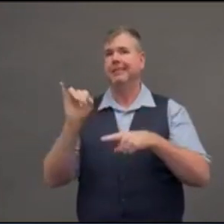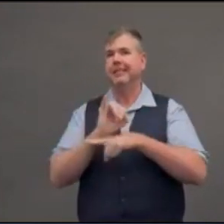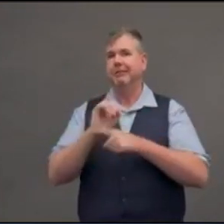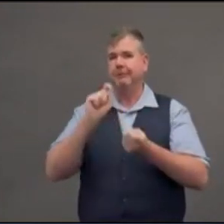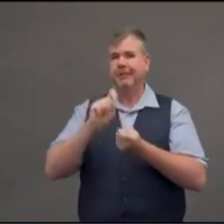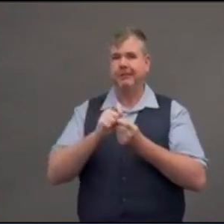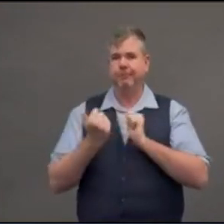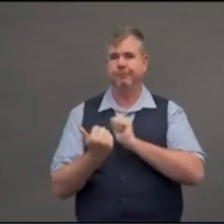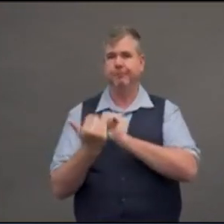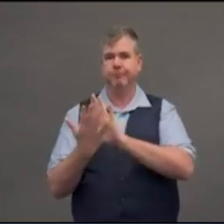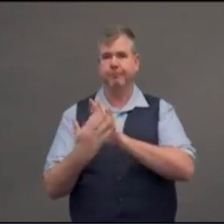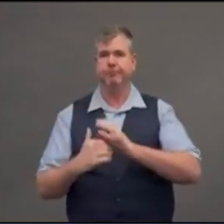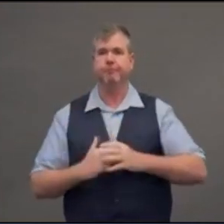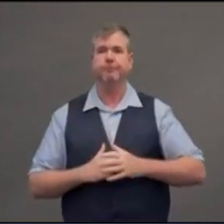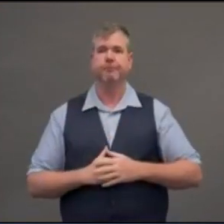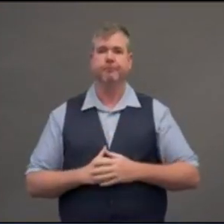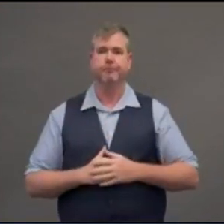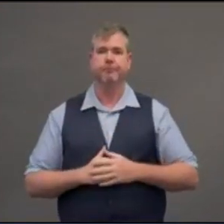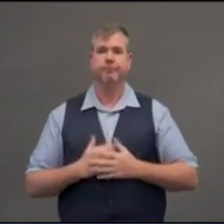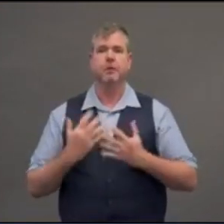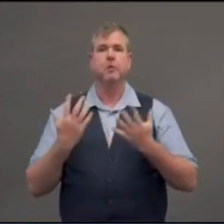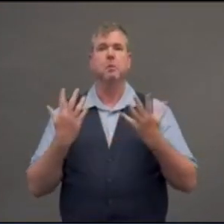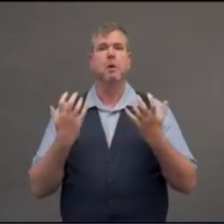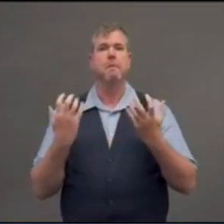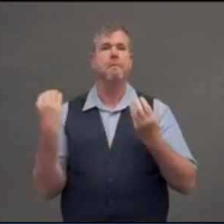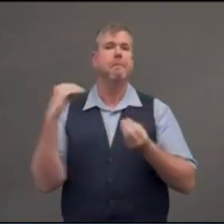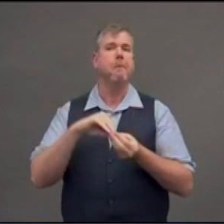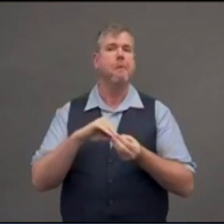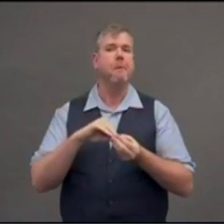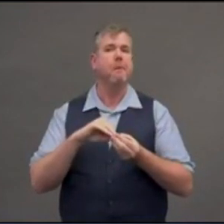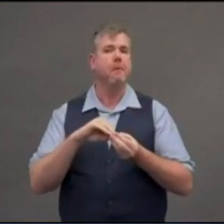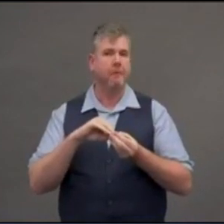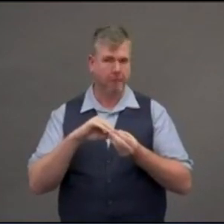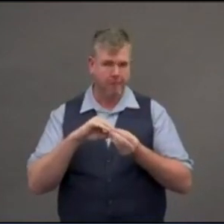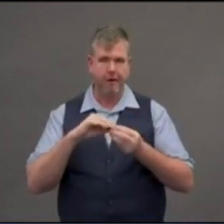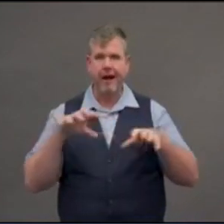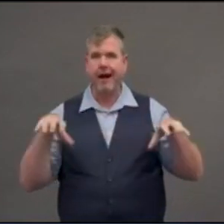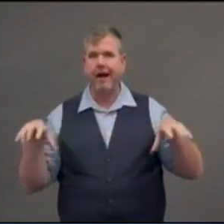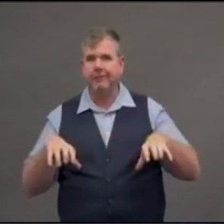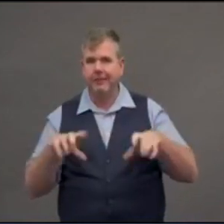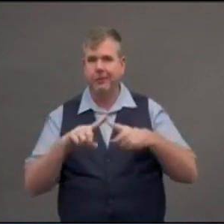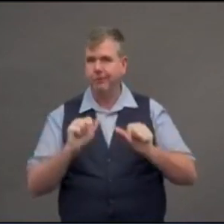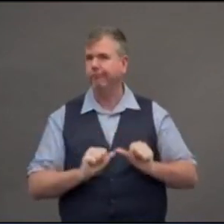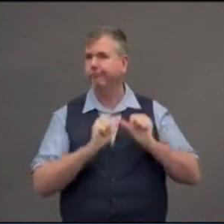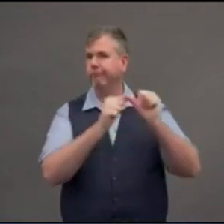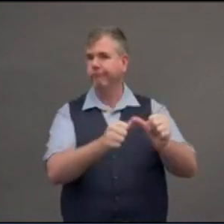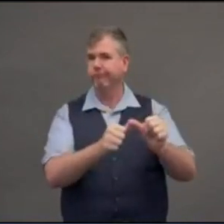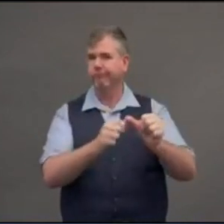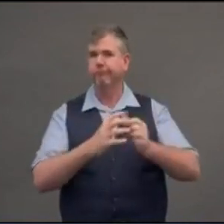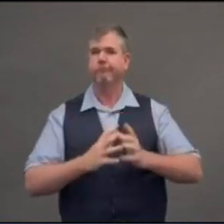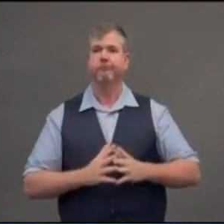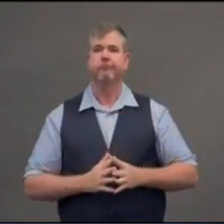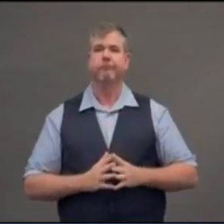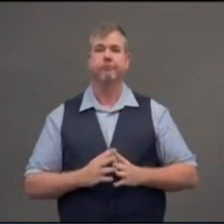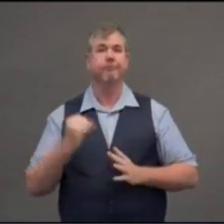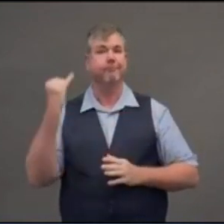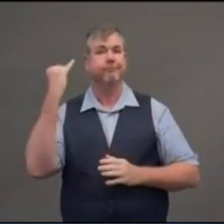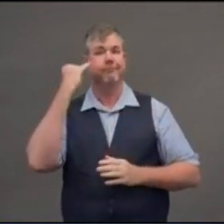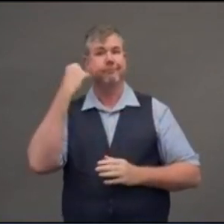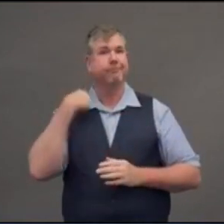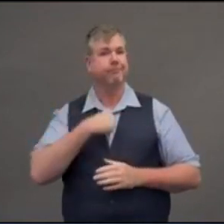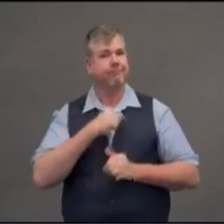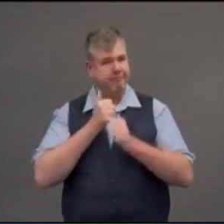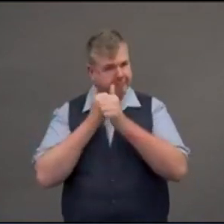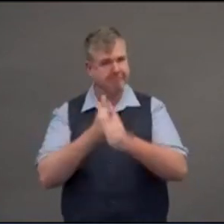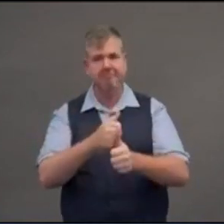allow a number of activities to resume, provided that we follow very strict guidelines.